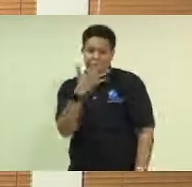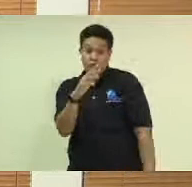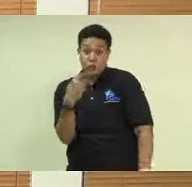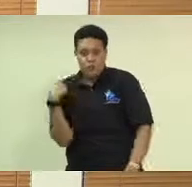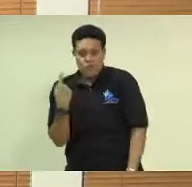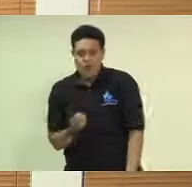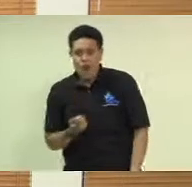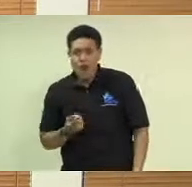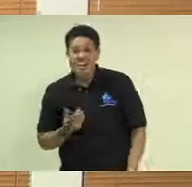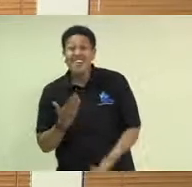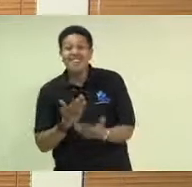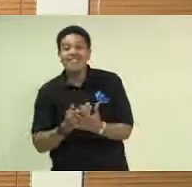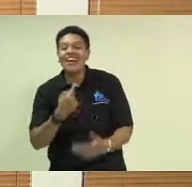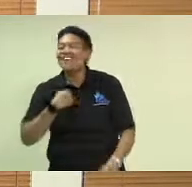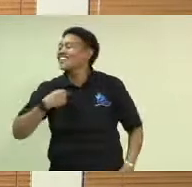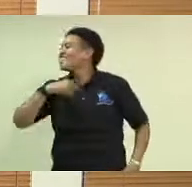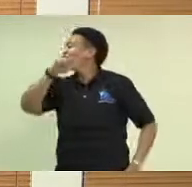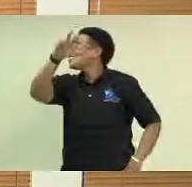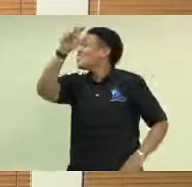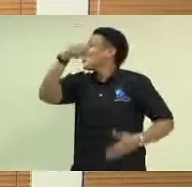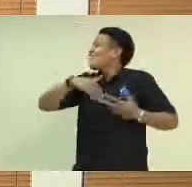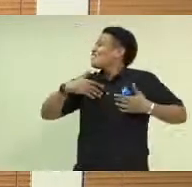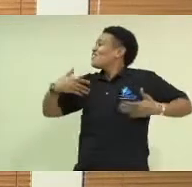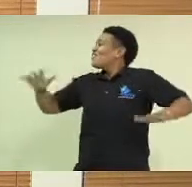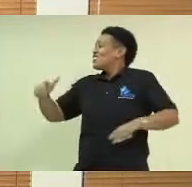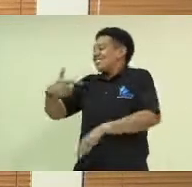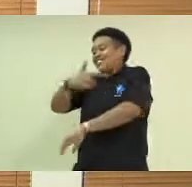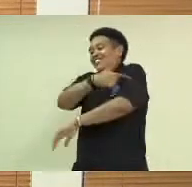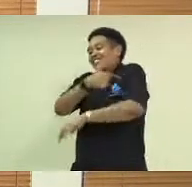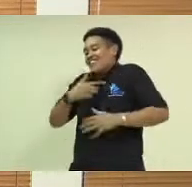that you are one of that 300,000+